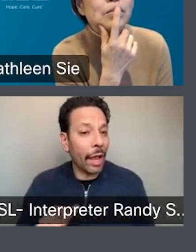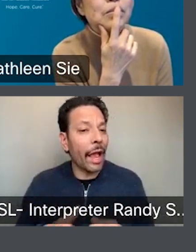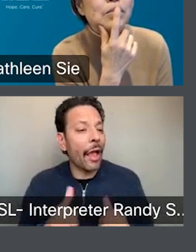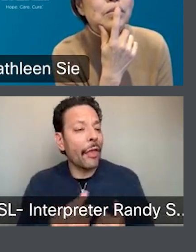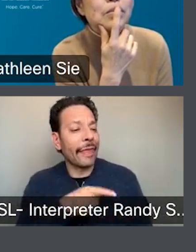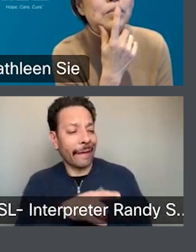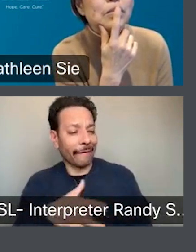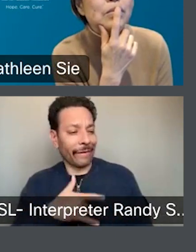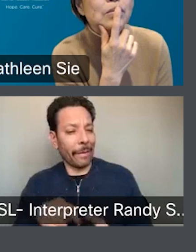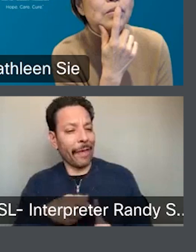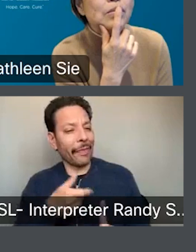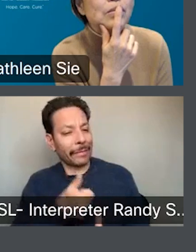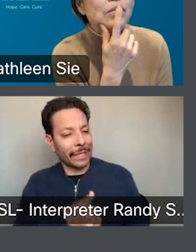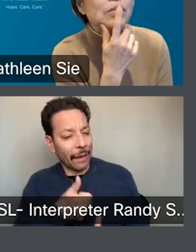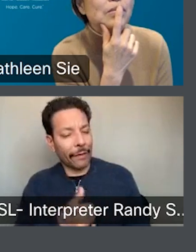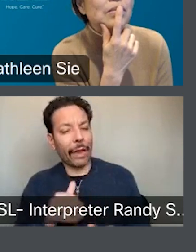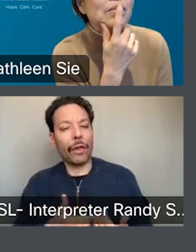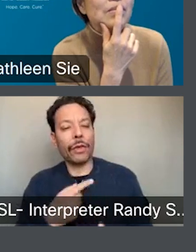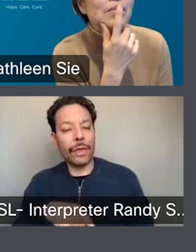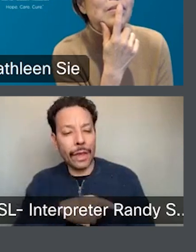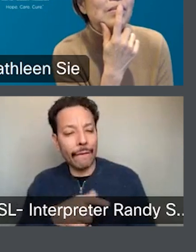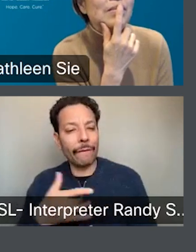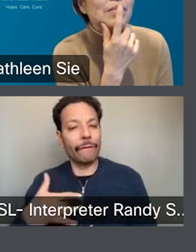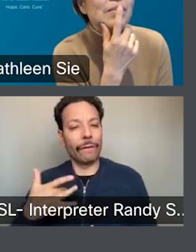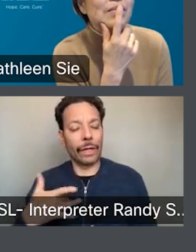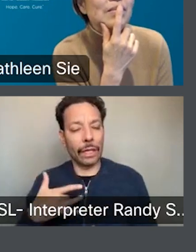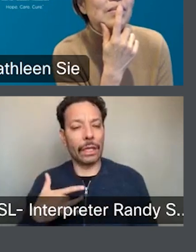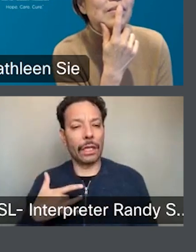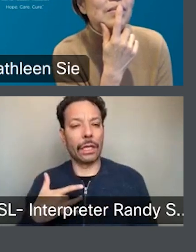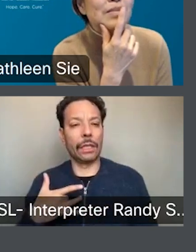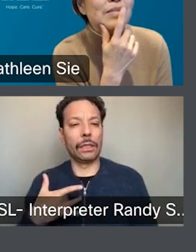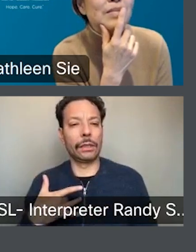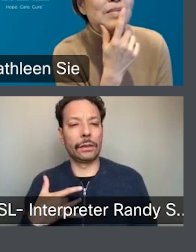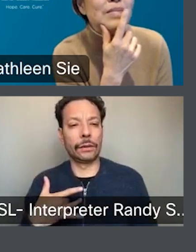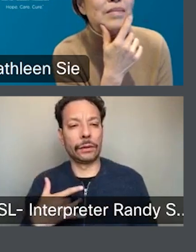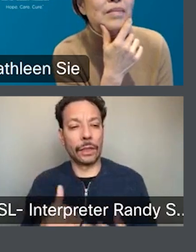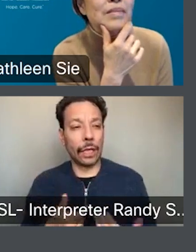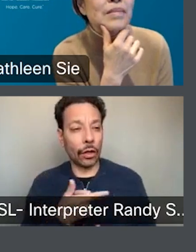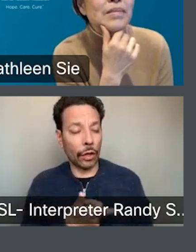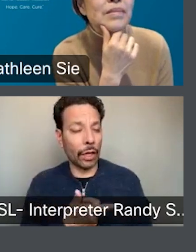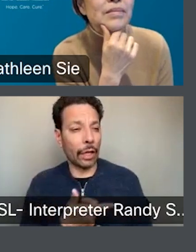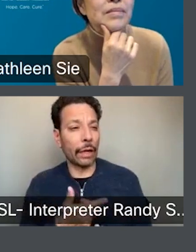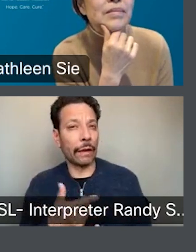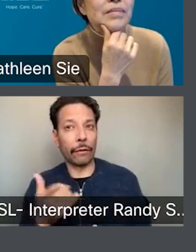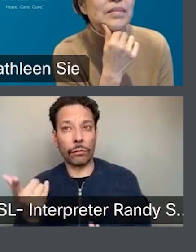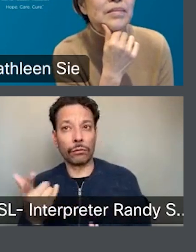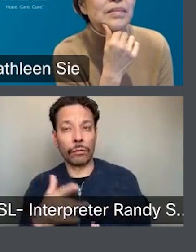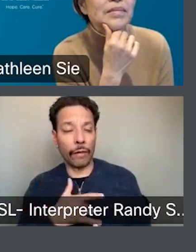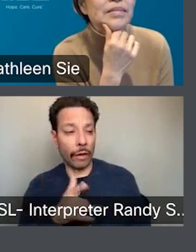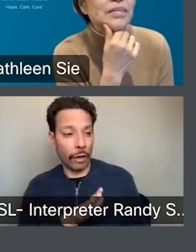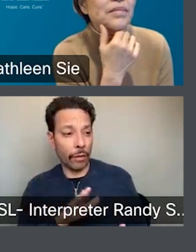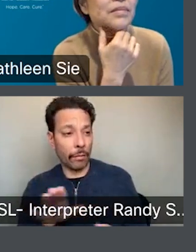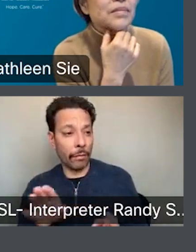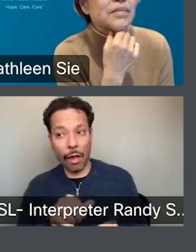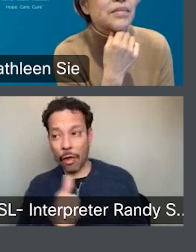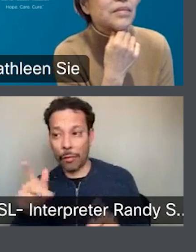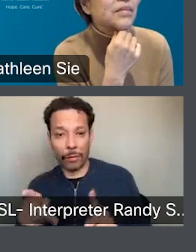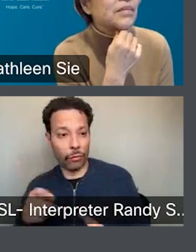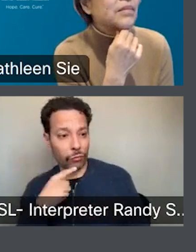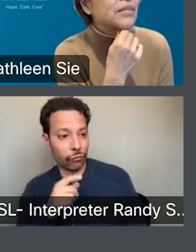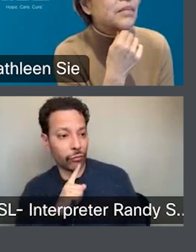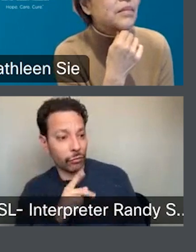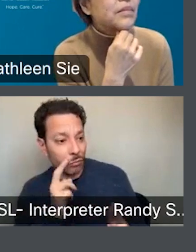about themselves, how they felt about how they were treated. So there's some